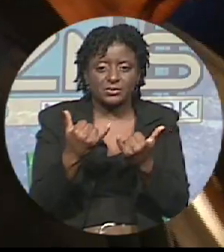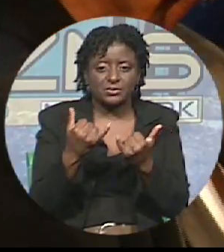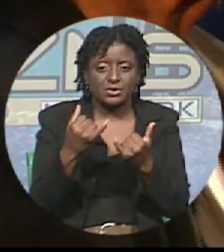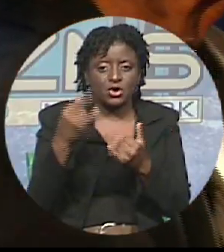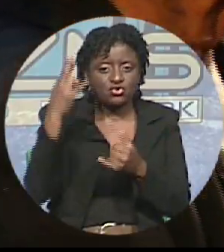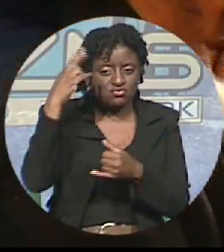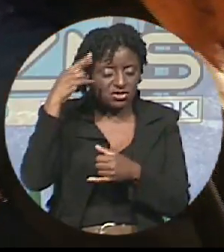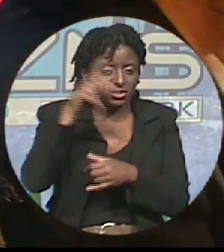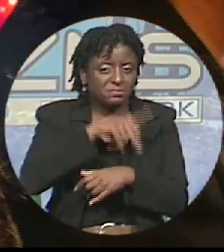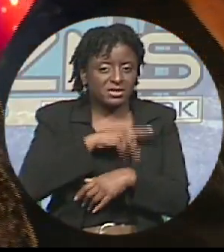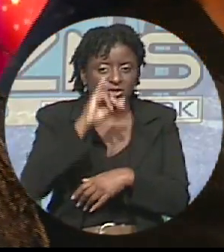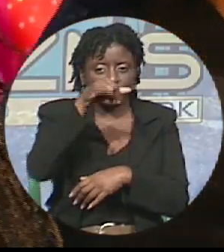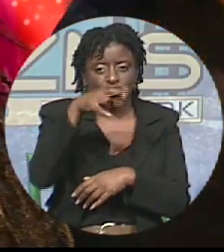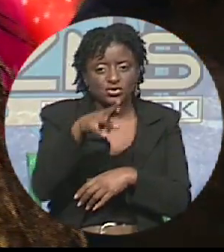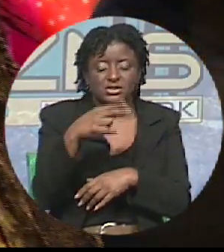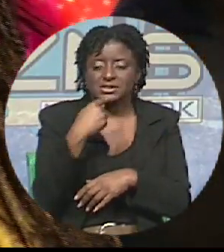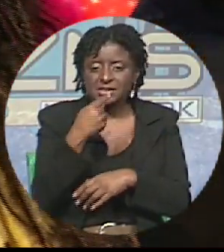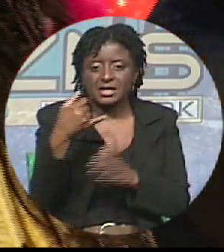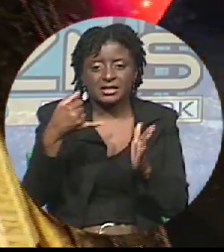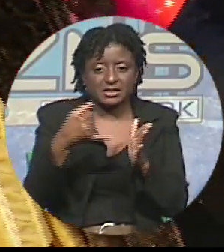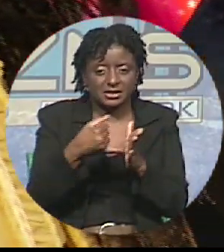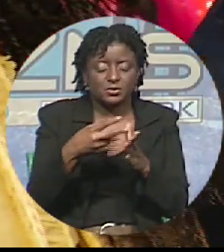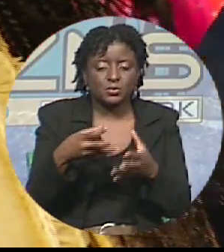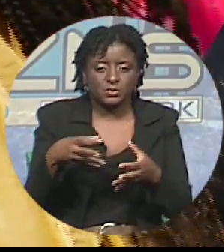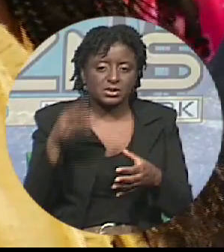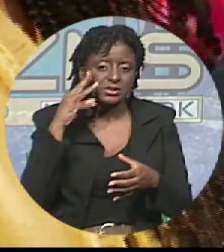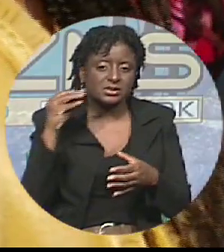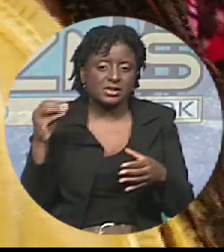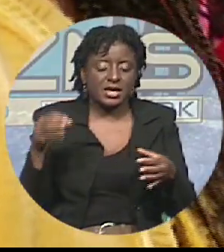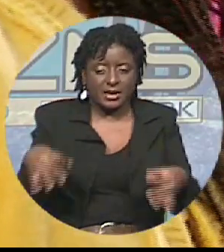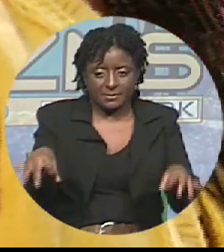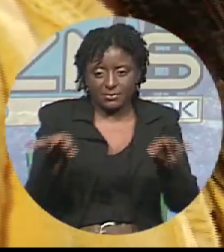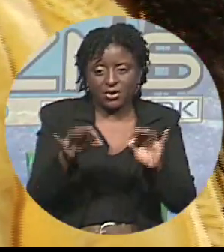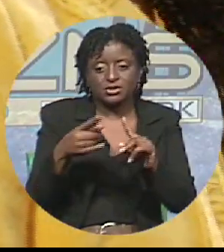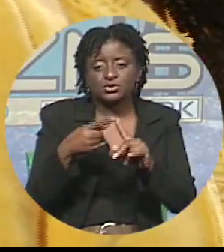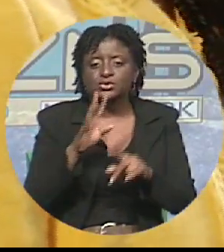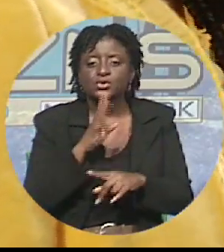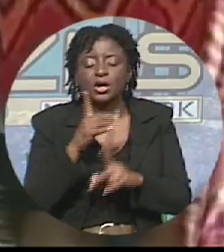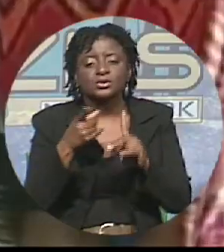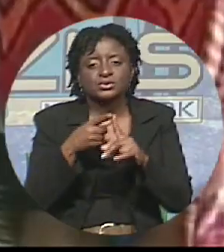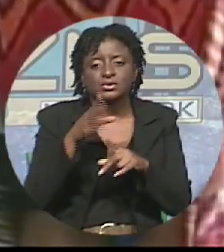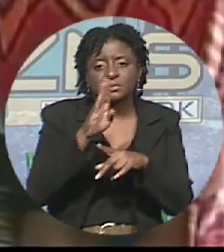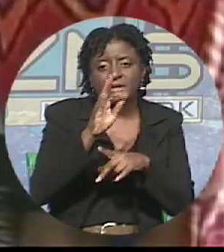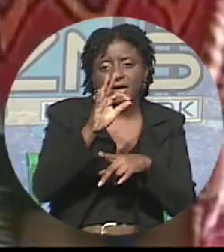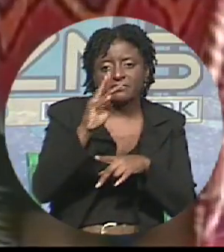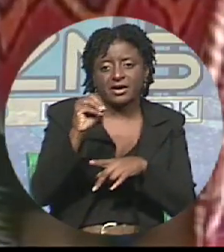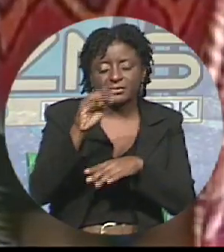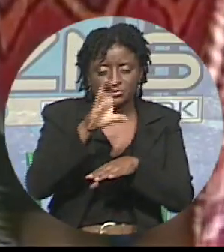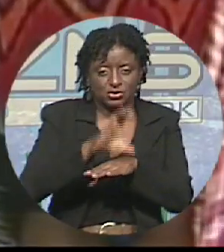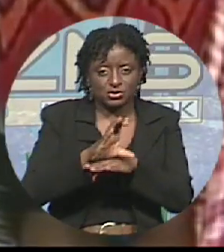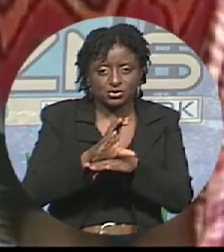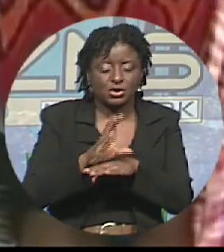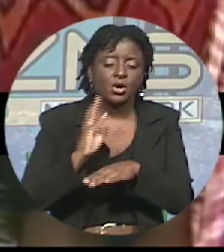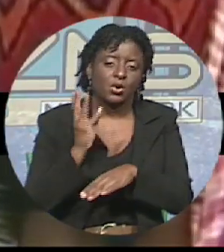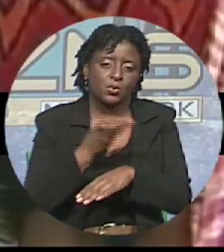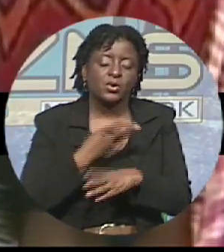for them to speak to their BFM family as they stand together to advance his family's vision. We just want you to know